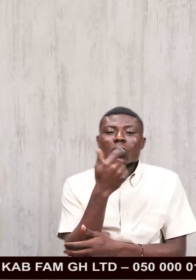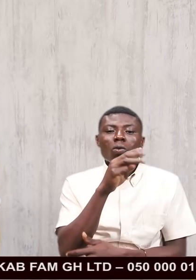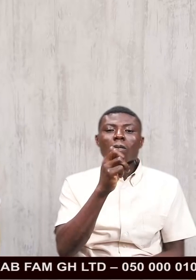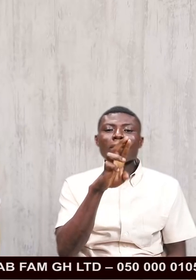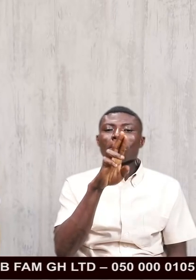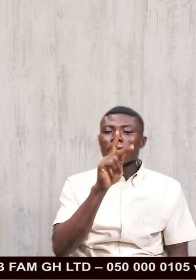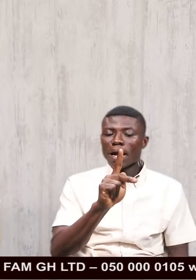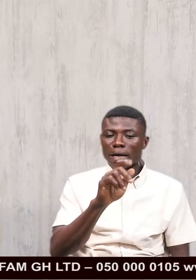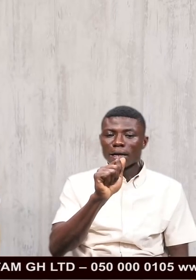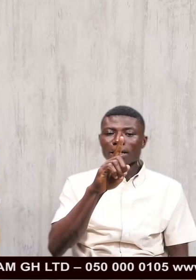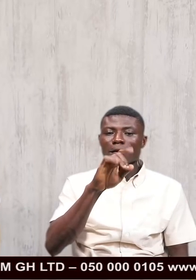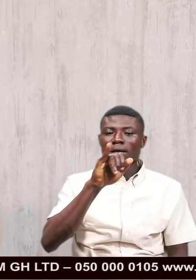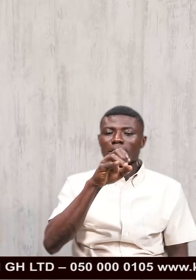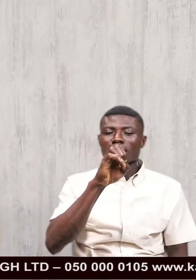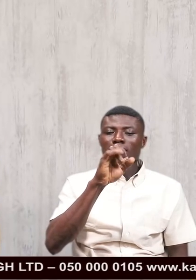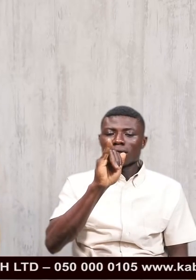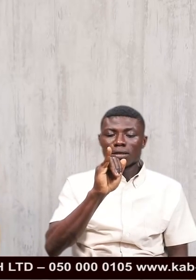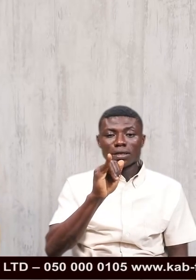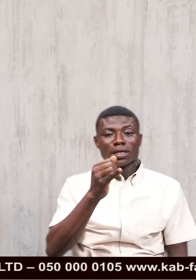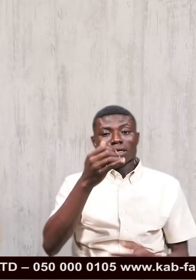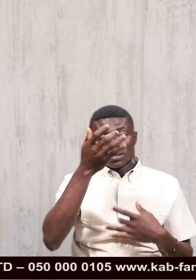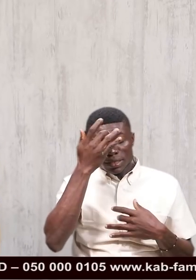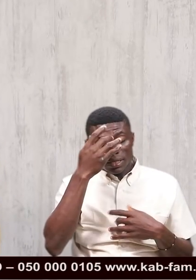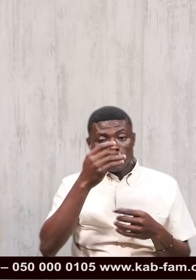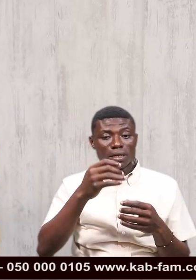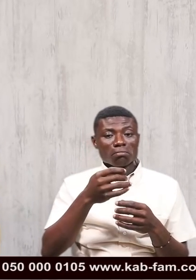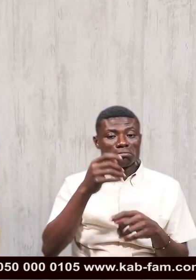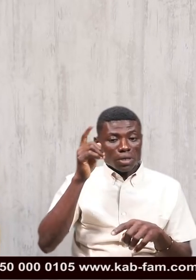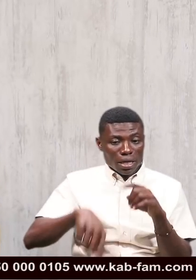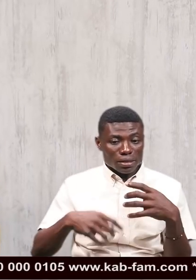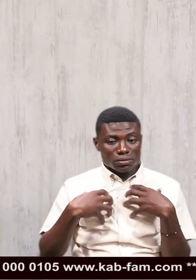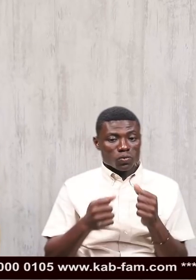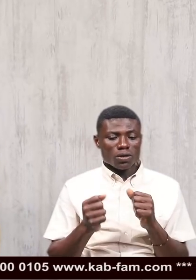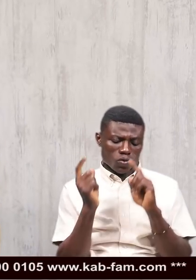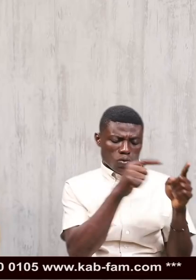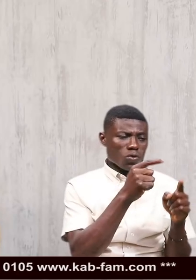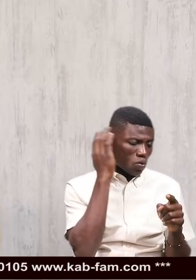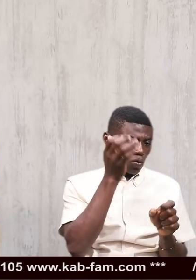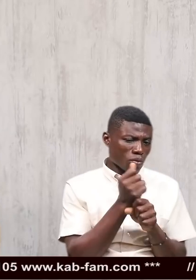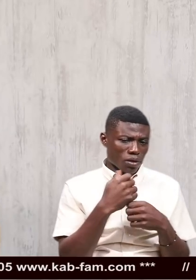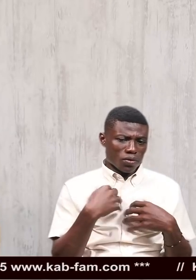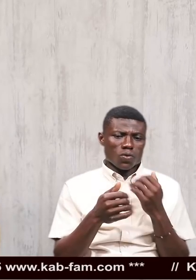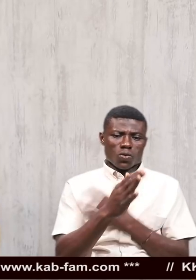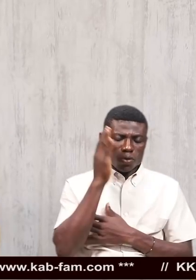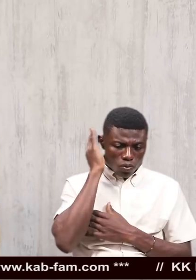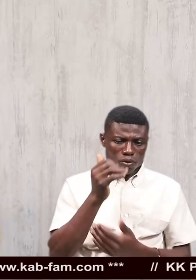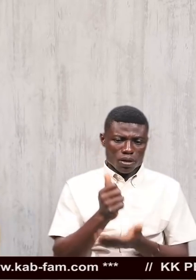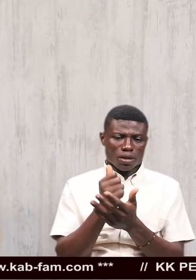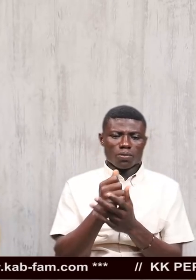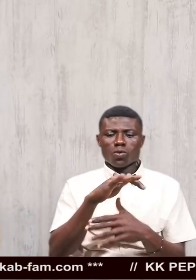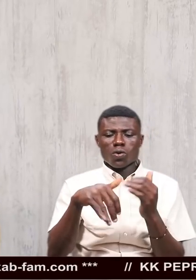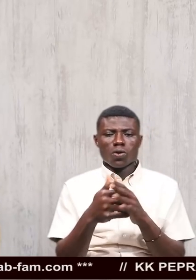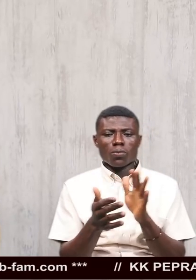bugger wire. Yes, I ran a quankro. And your new life, and so. Ain't it for dear call? Ain't a mere domoya, a supper paddy